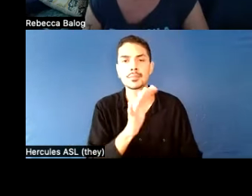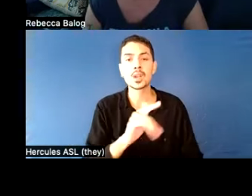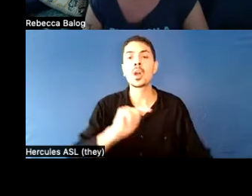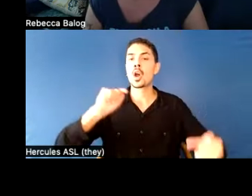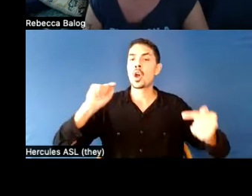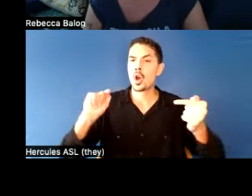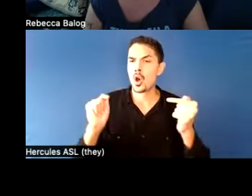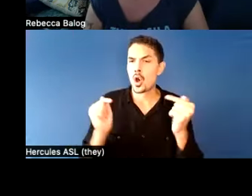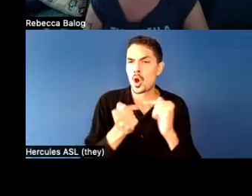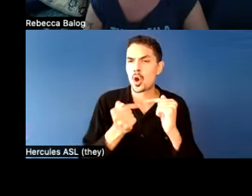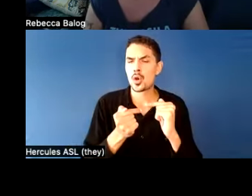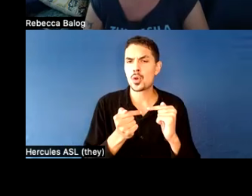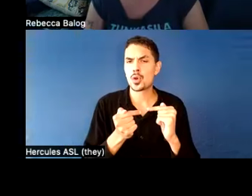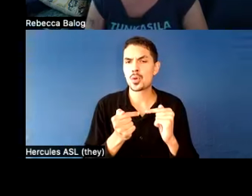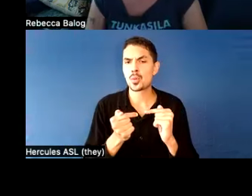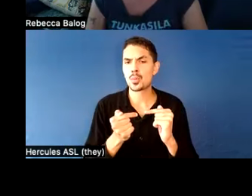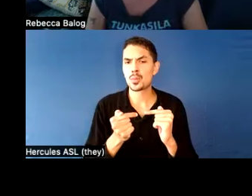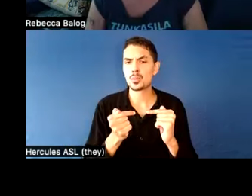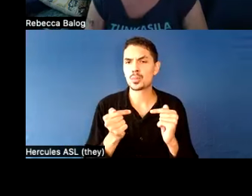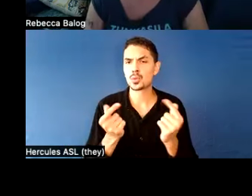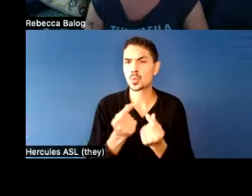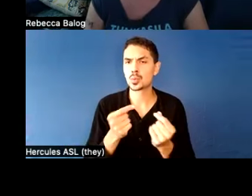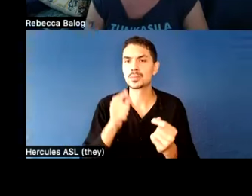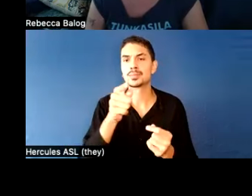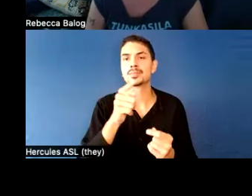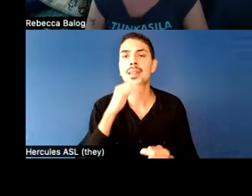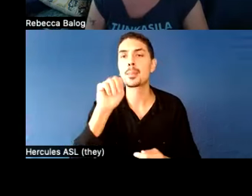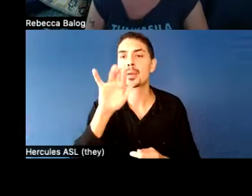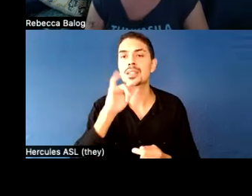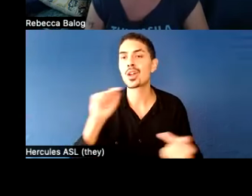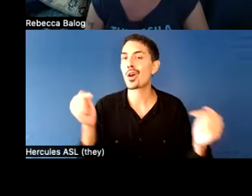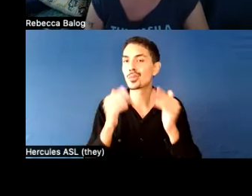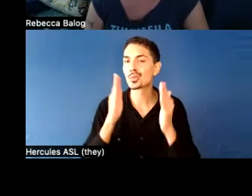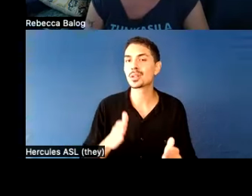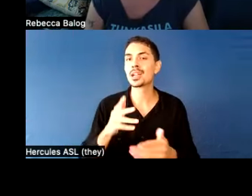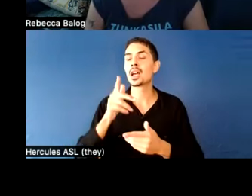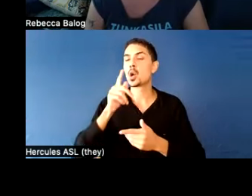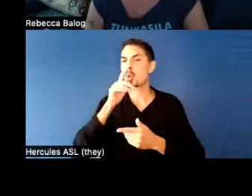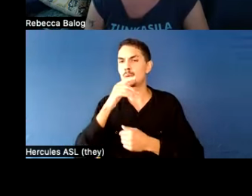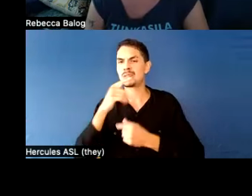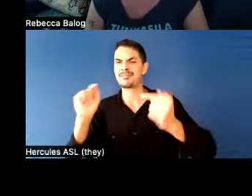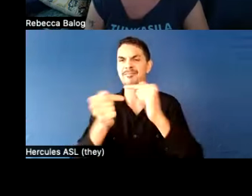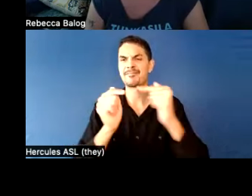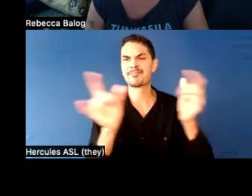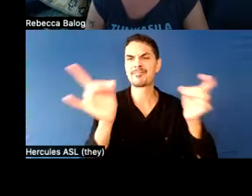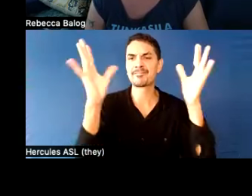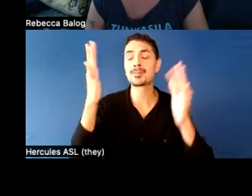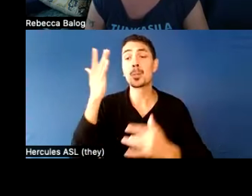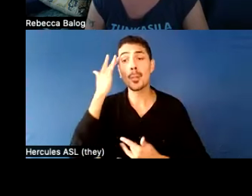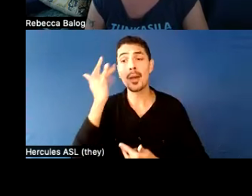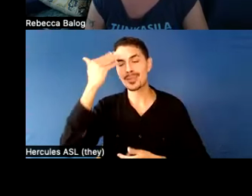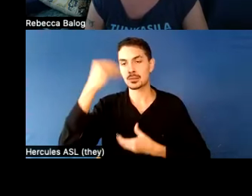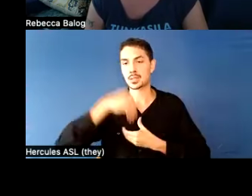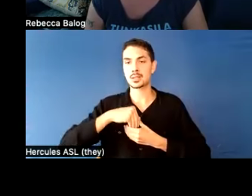feel powerless in other ways. Yes, like at work or even at home. So they exert power by harming others